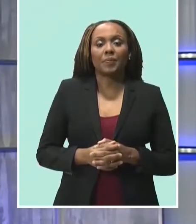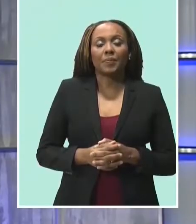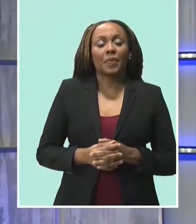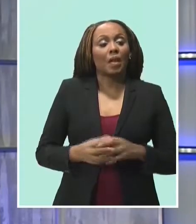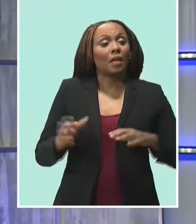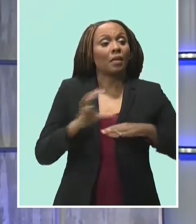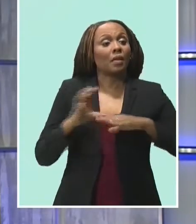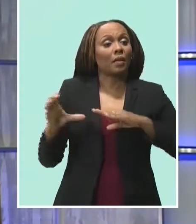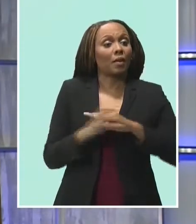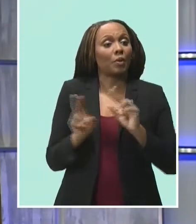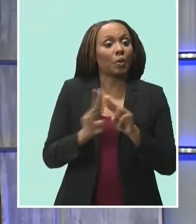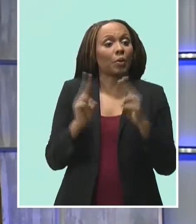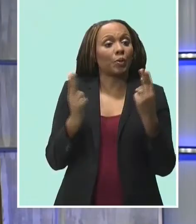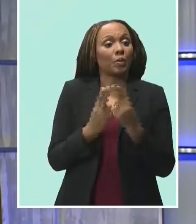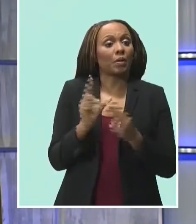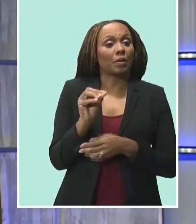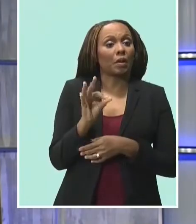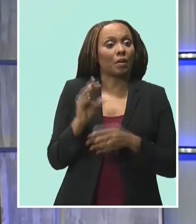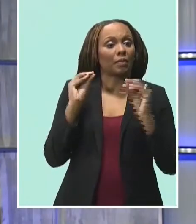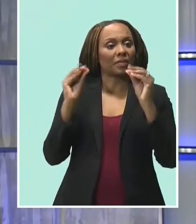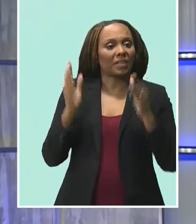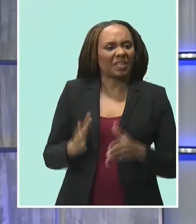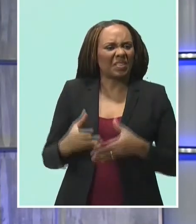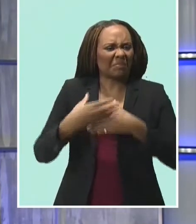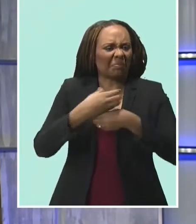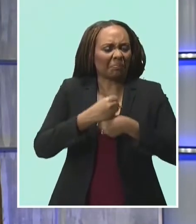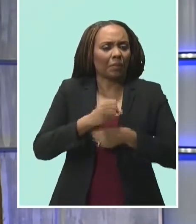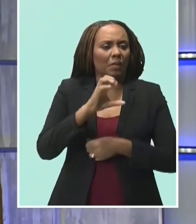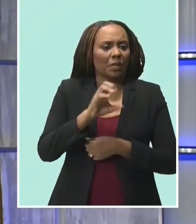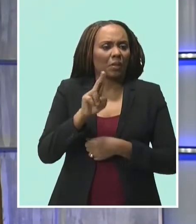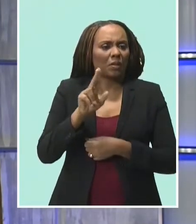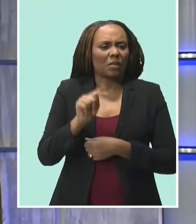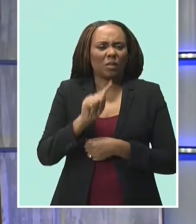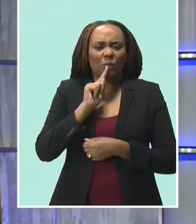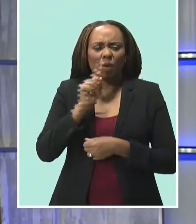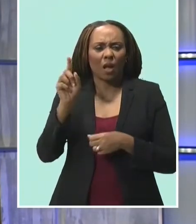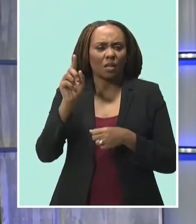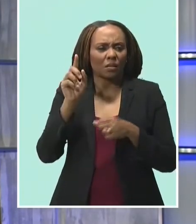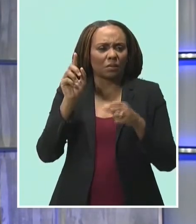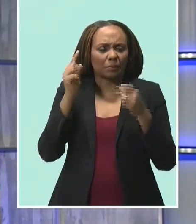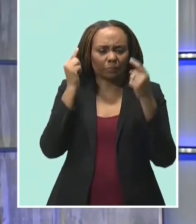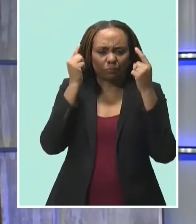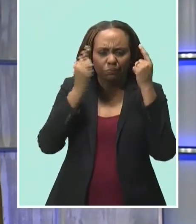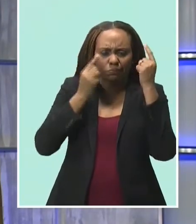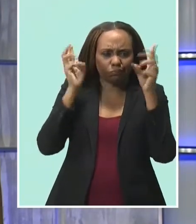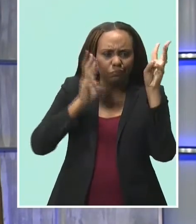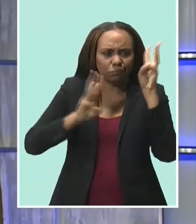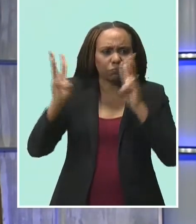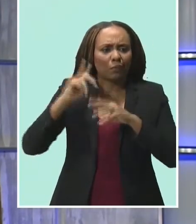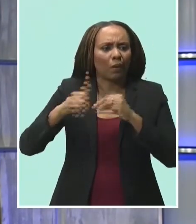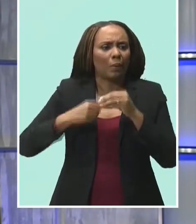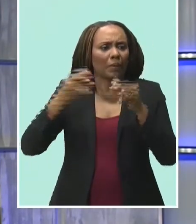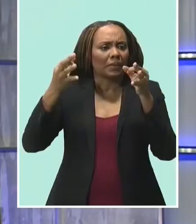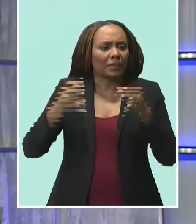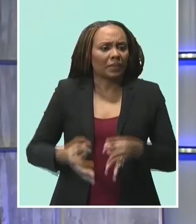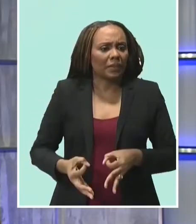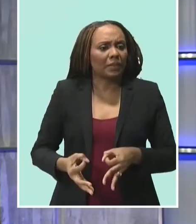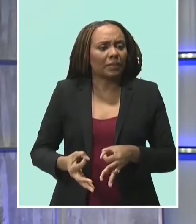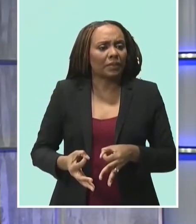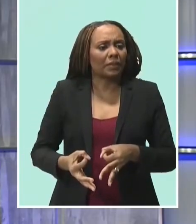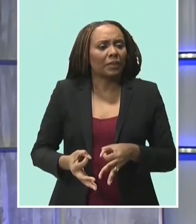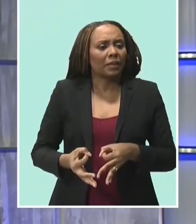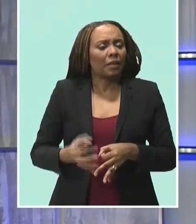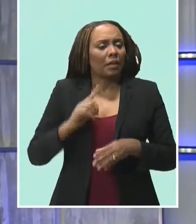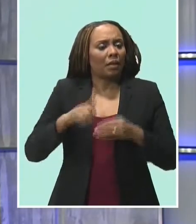The Caribbean Union of Teachers, or CUT, says it is deeply concerned about the decision taken by CARICOM Council for Human